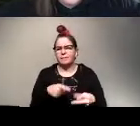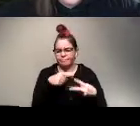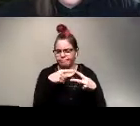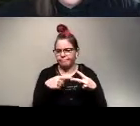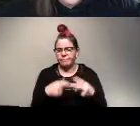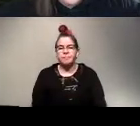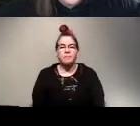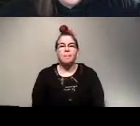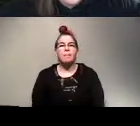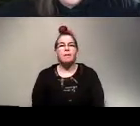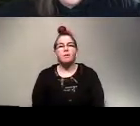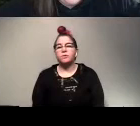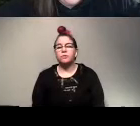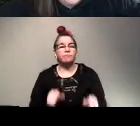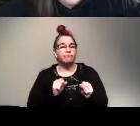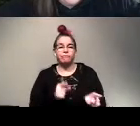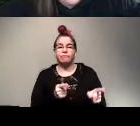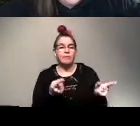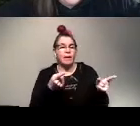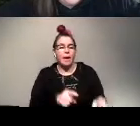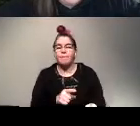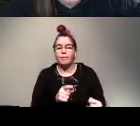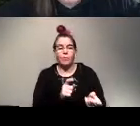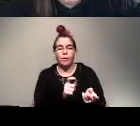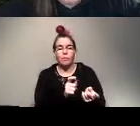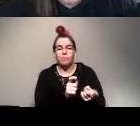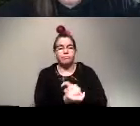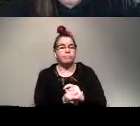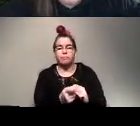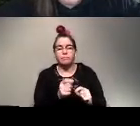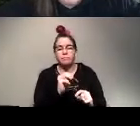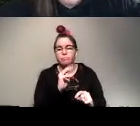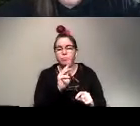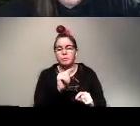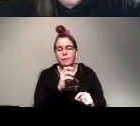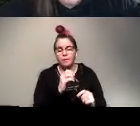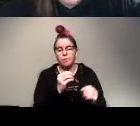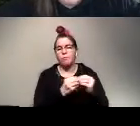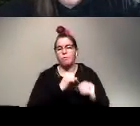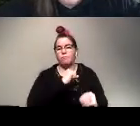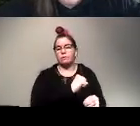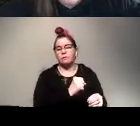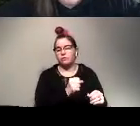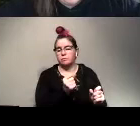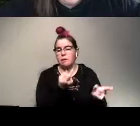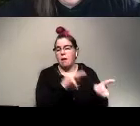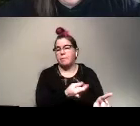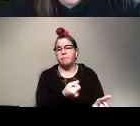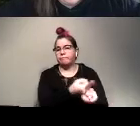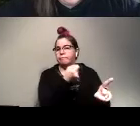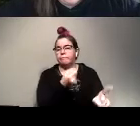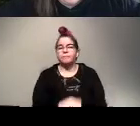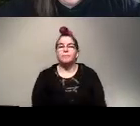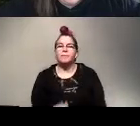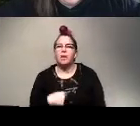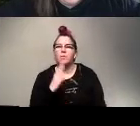There's spontaneous mutation. So sometimes they'll just mutate and become more resistant. And that's what I'm going to show